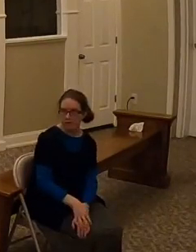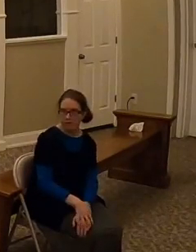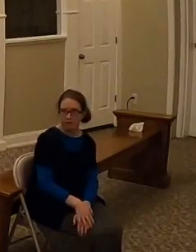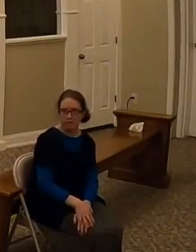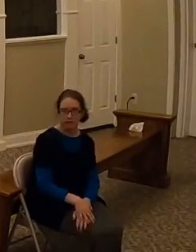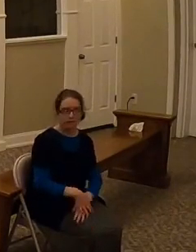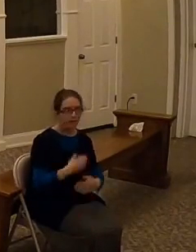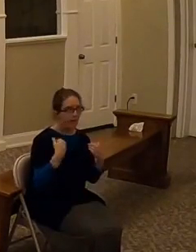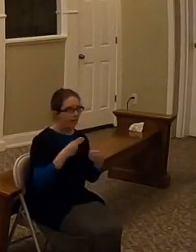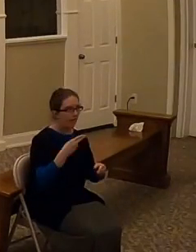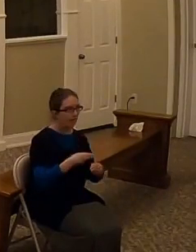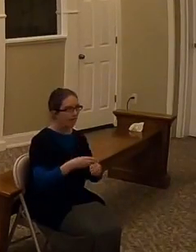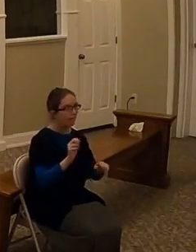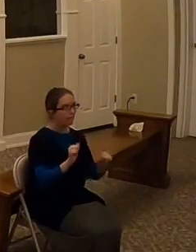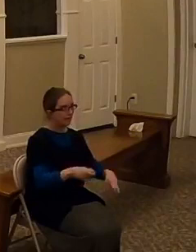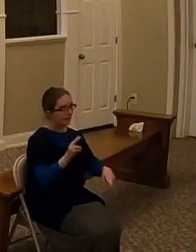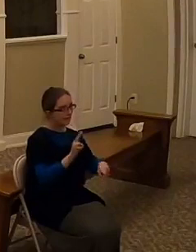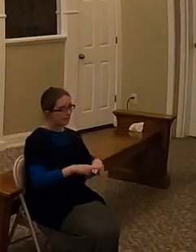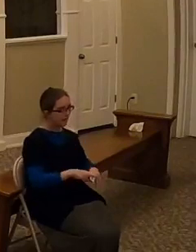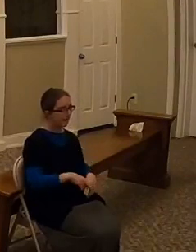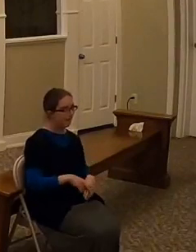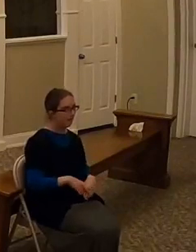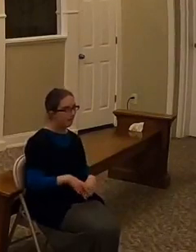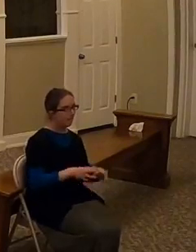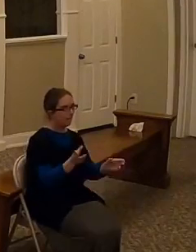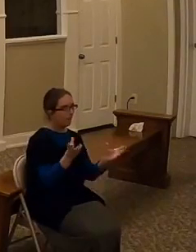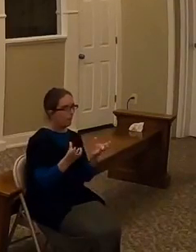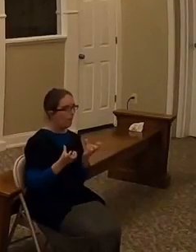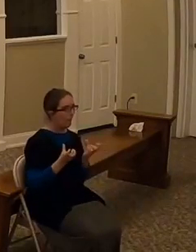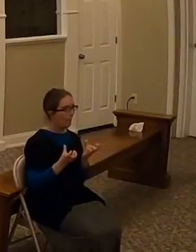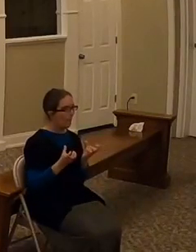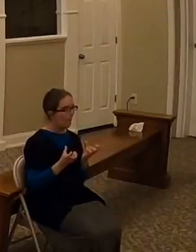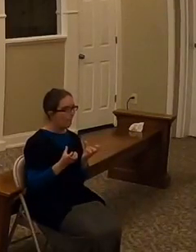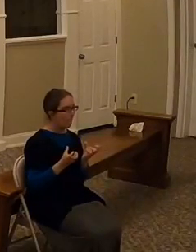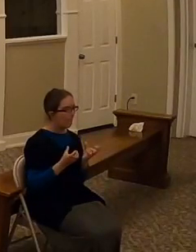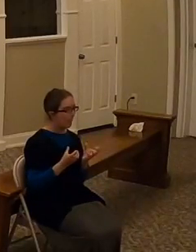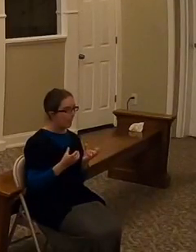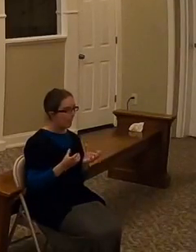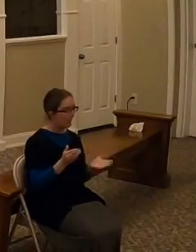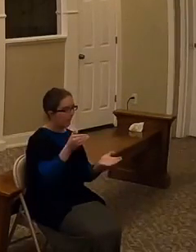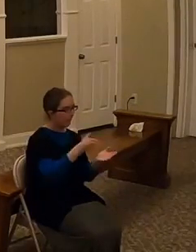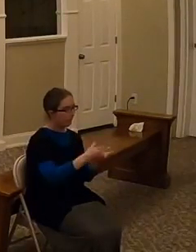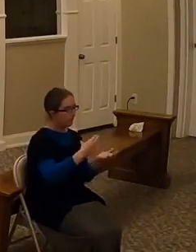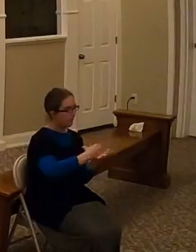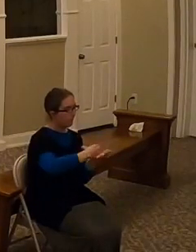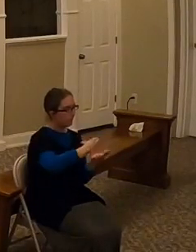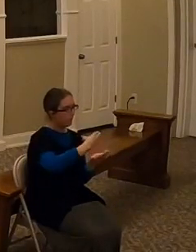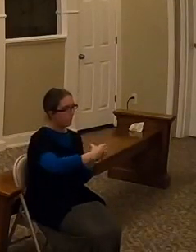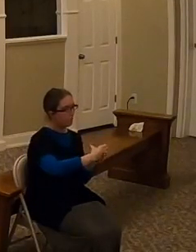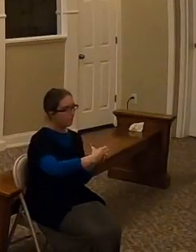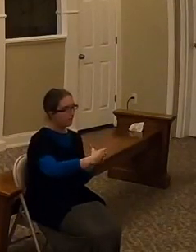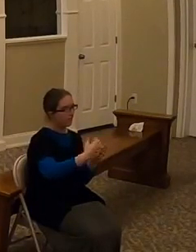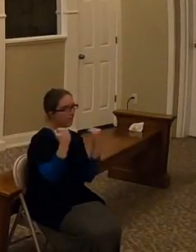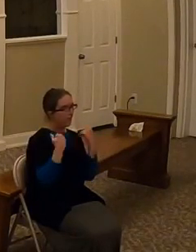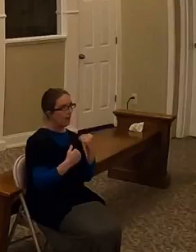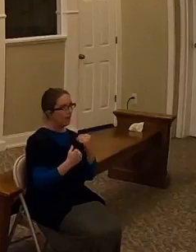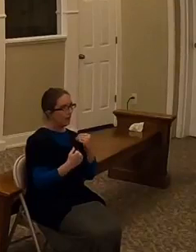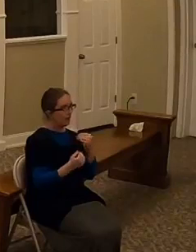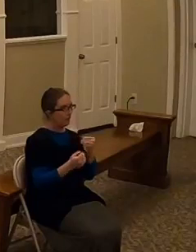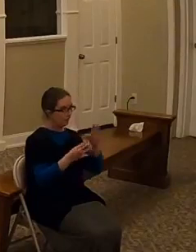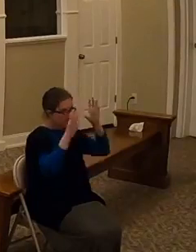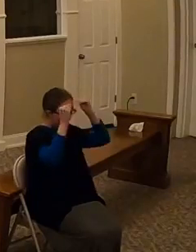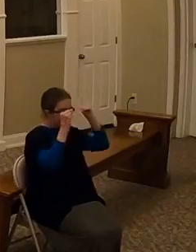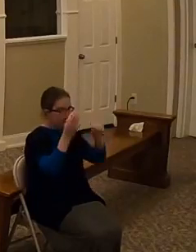they got your name on her. You can be seated. We want to just, we're going to go back into our lessons. Amen. That we had taught